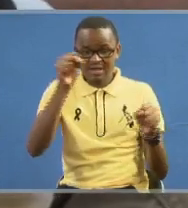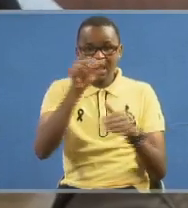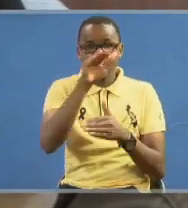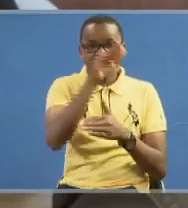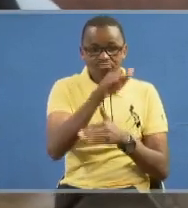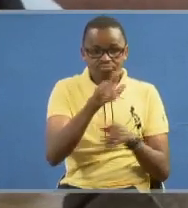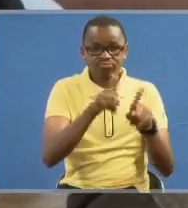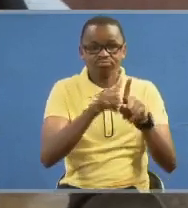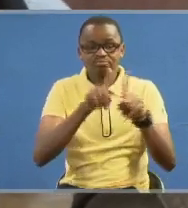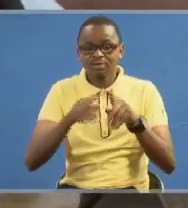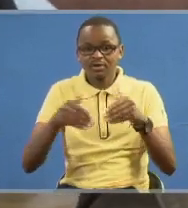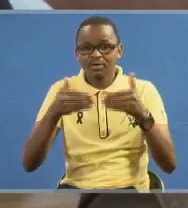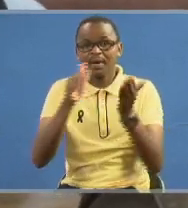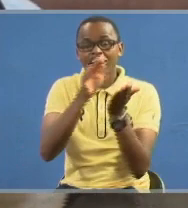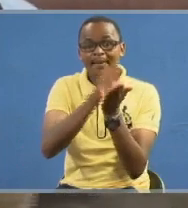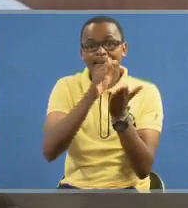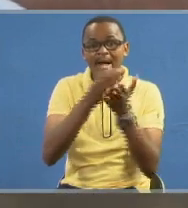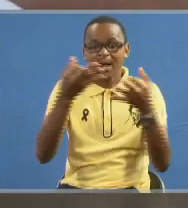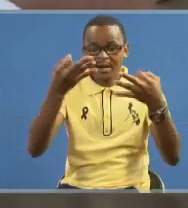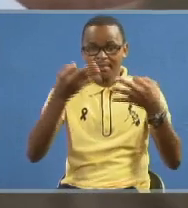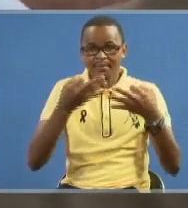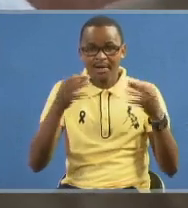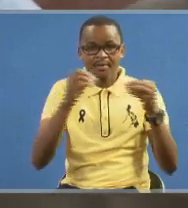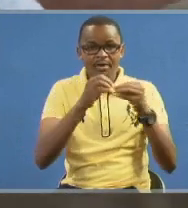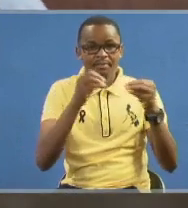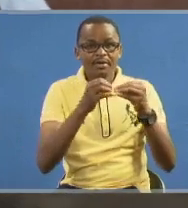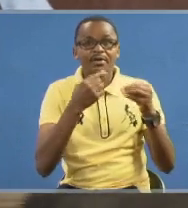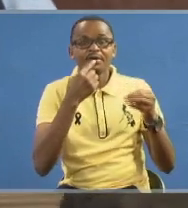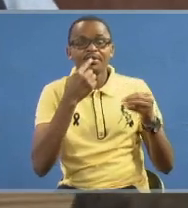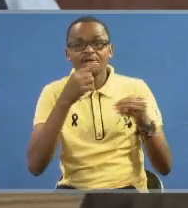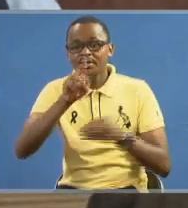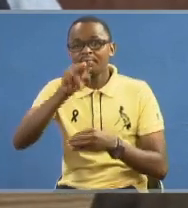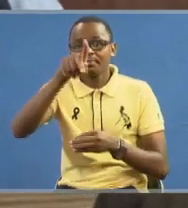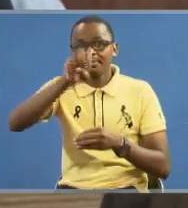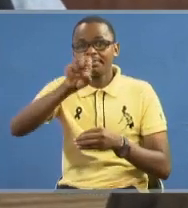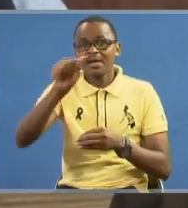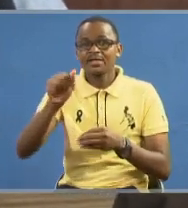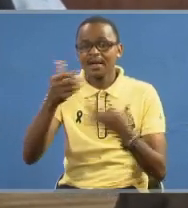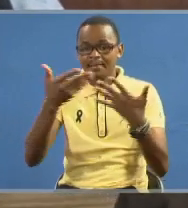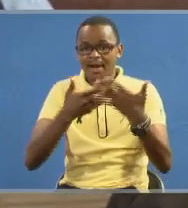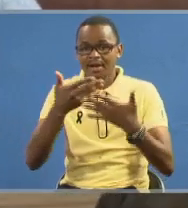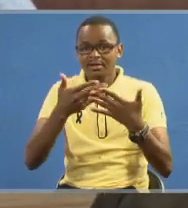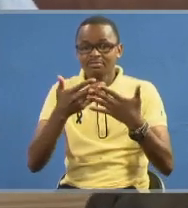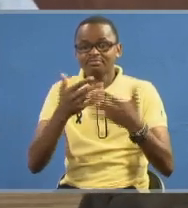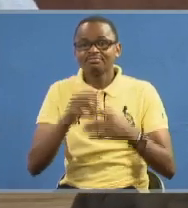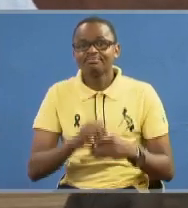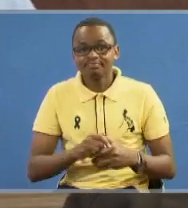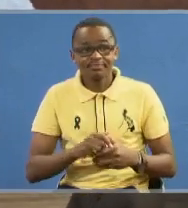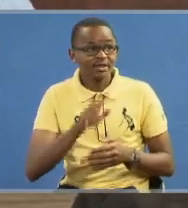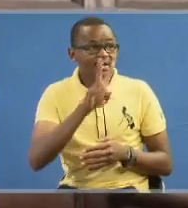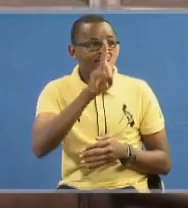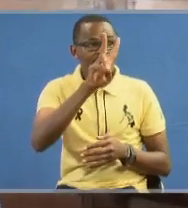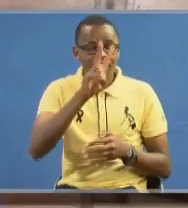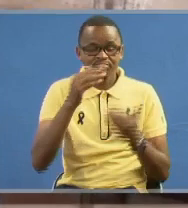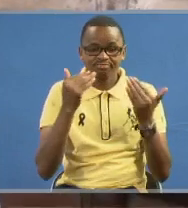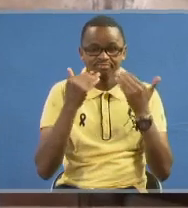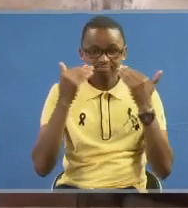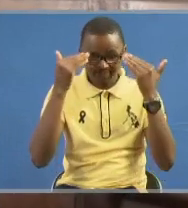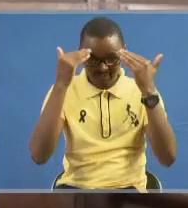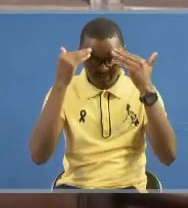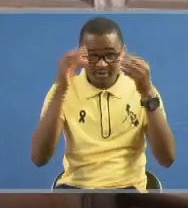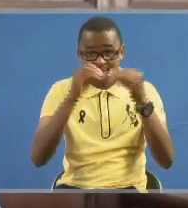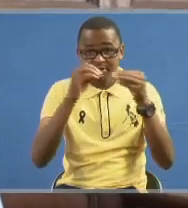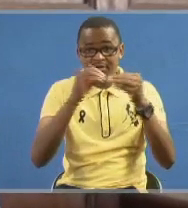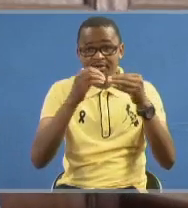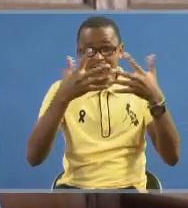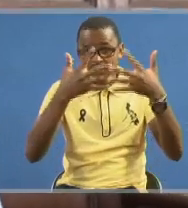slain priest to give his bank account number and state his M-Pesa balance. The two arraigned in court now make the total number